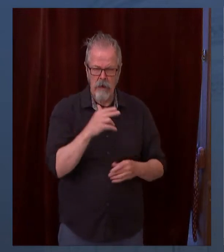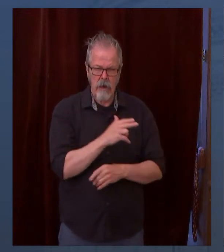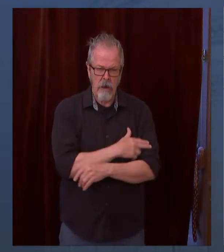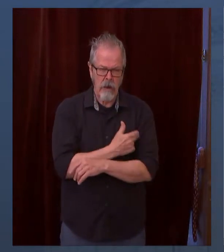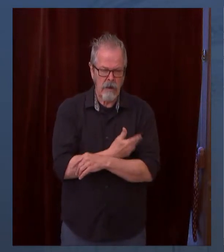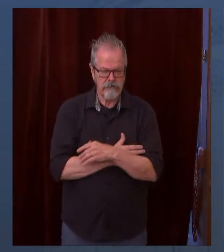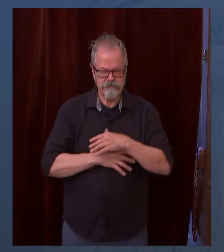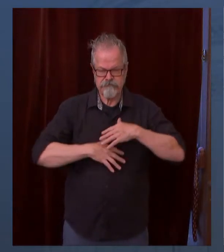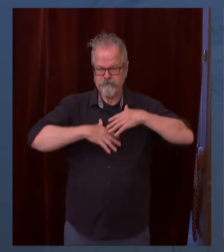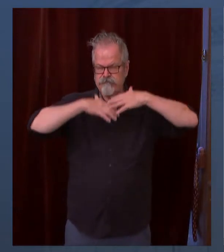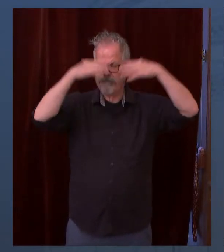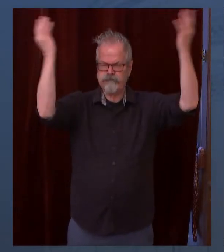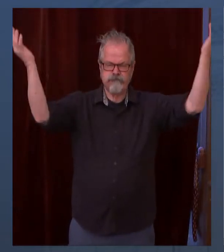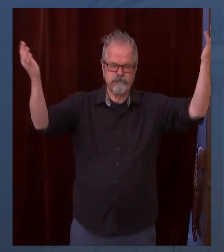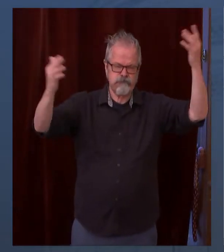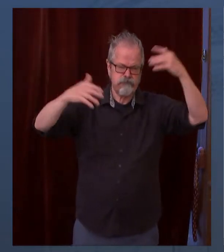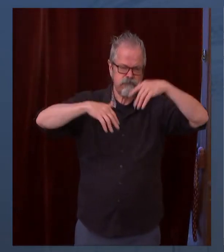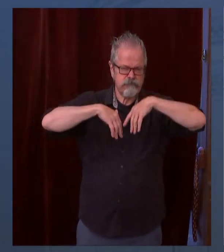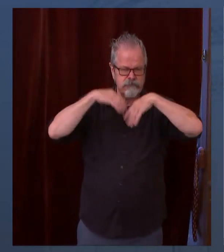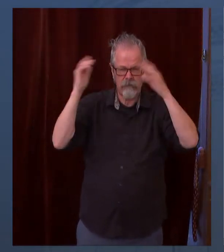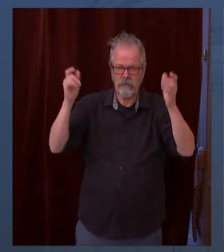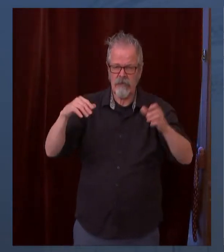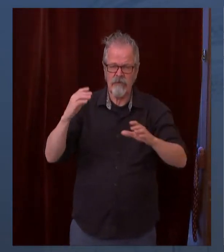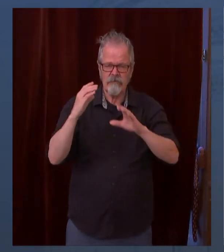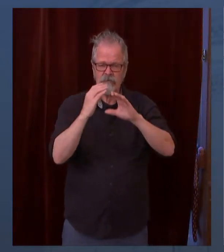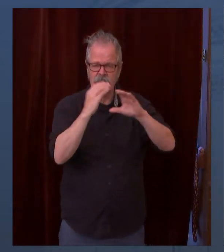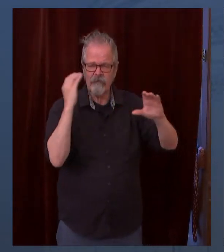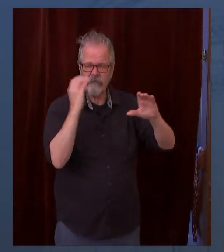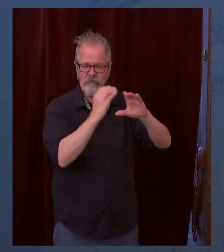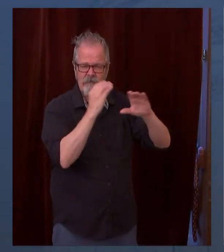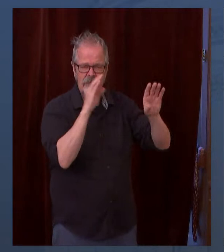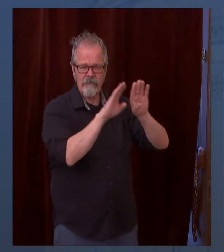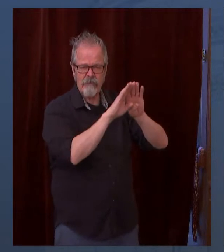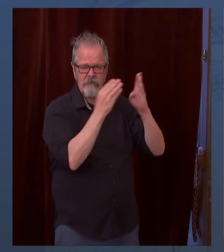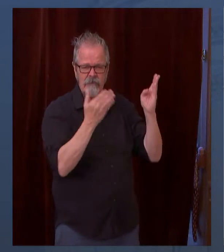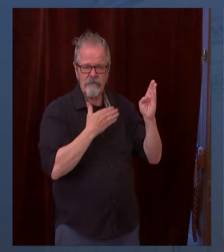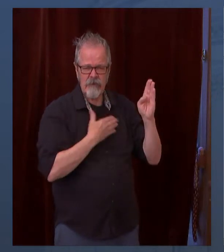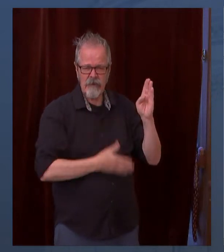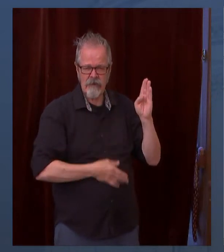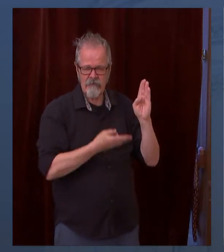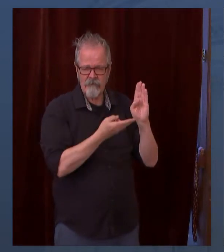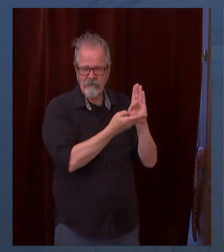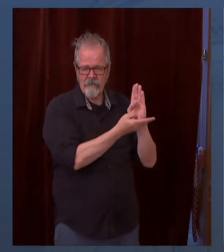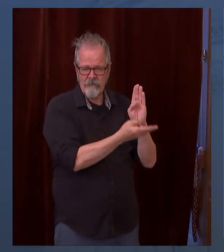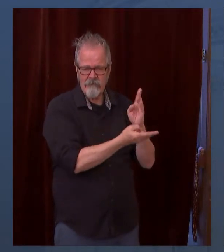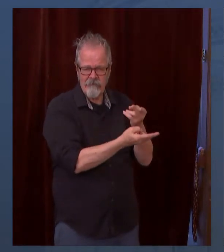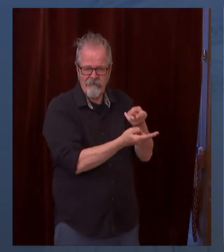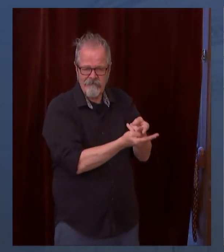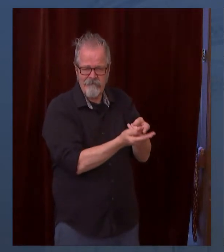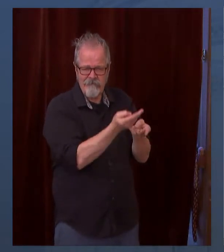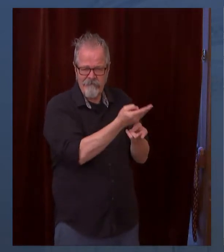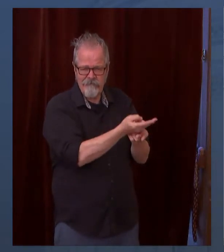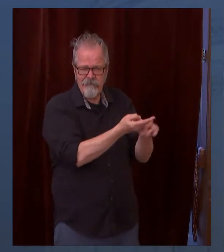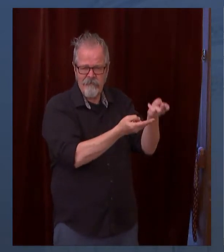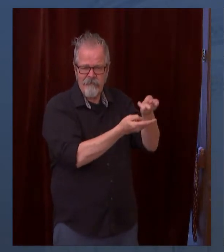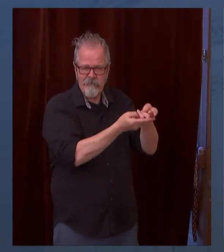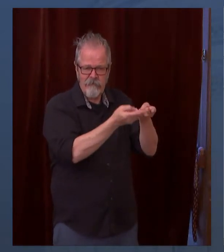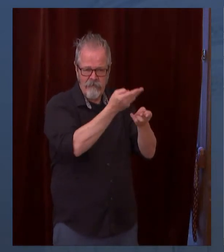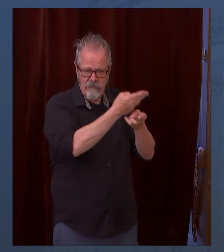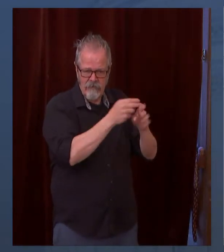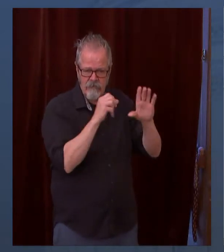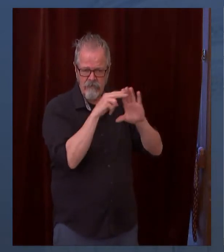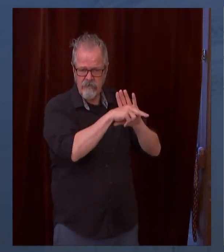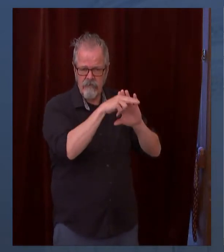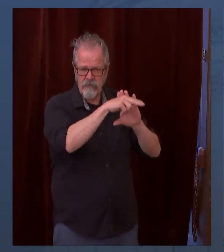other challenges. And I don't think it's fair necessarily to do comparisons across states when it comes to this,